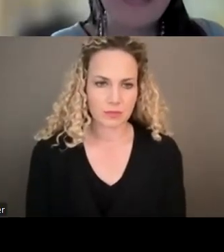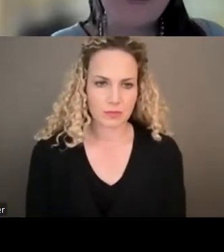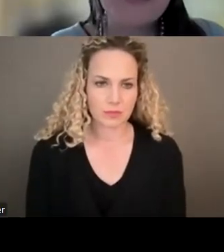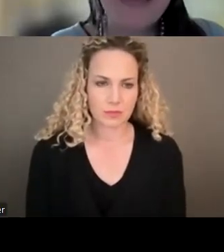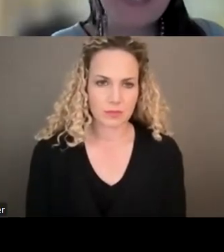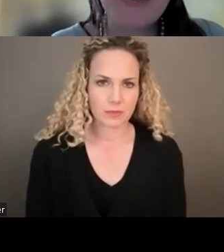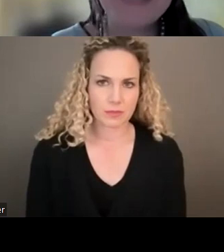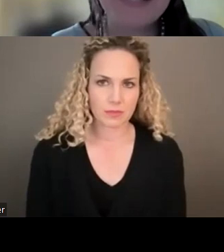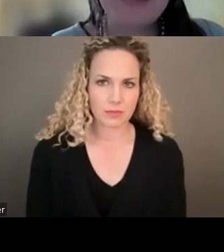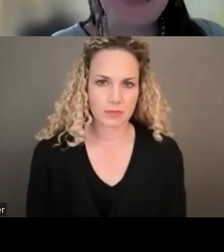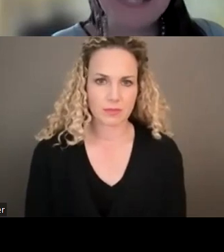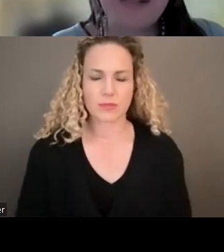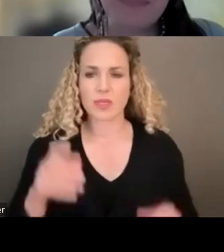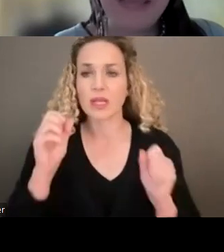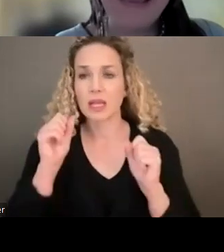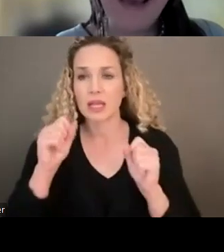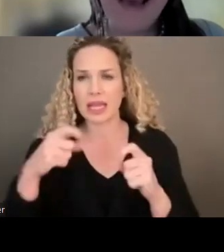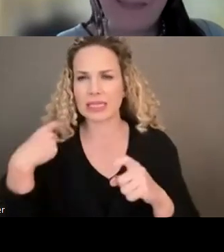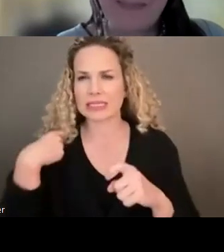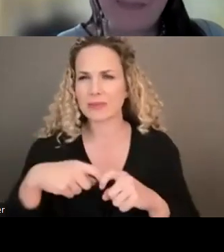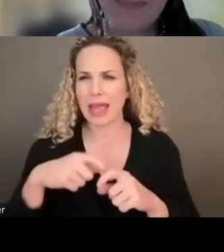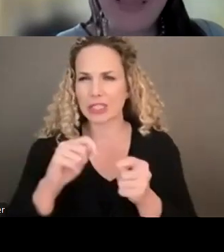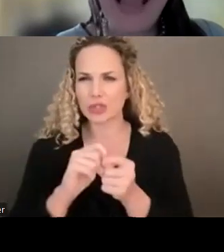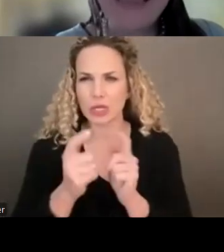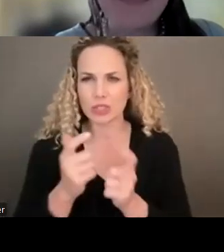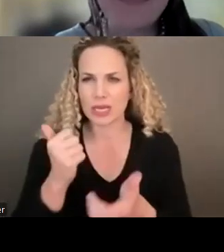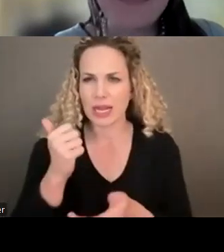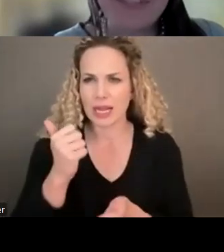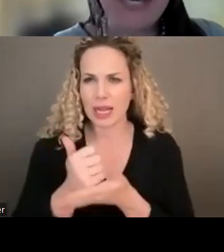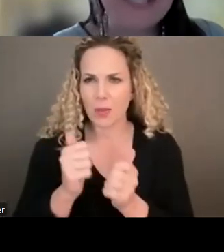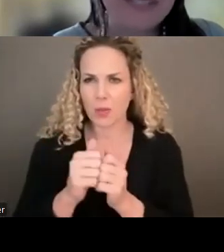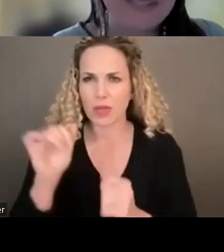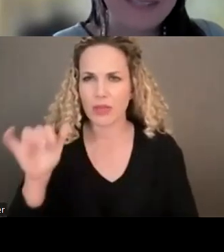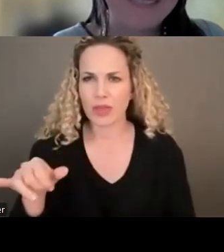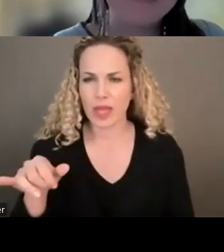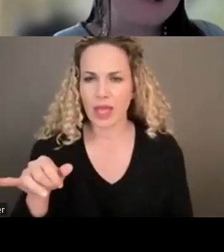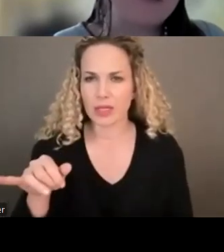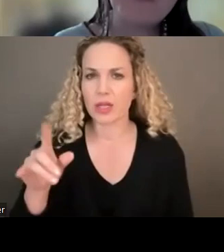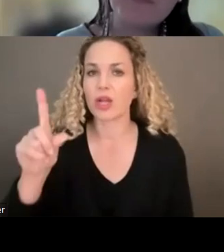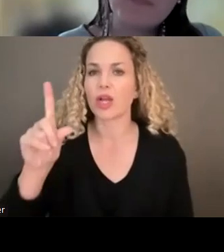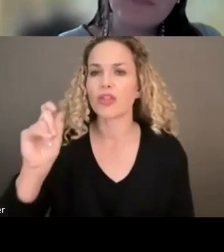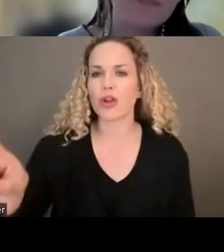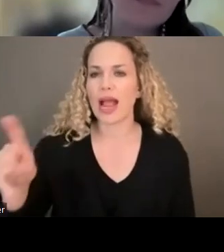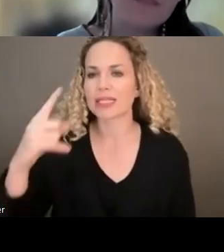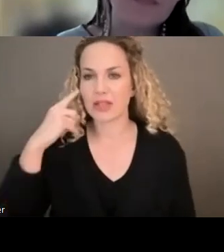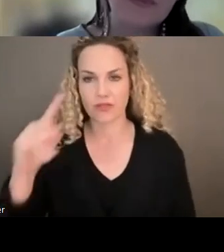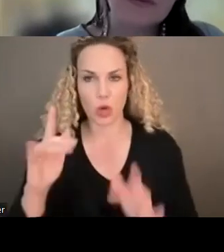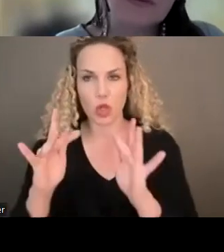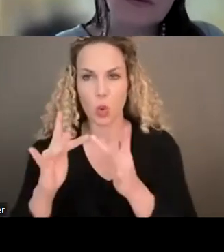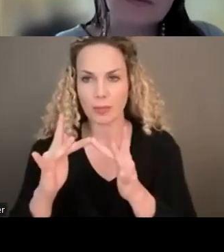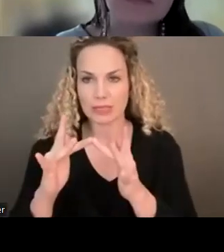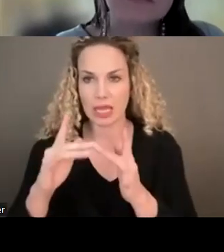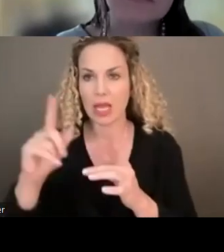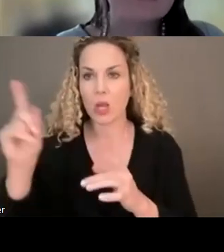Can our Spanish translator please help me? They're Just asking for the website where to complete